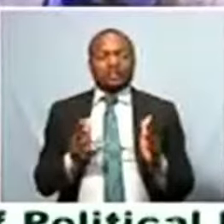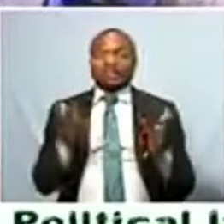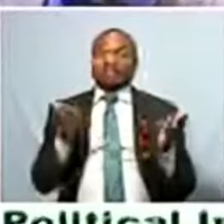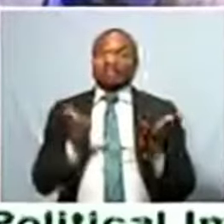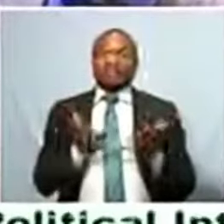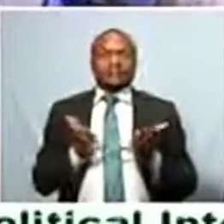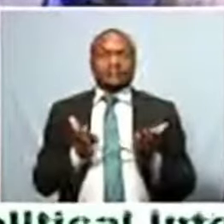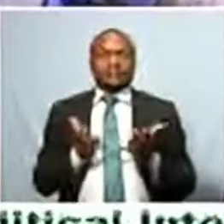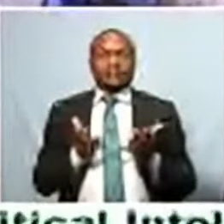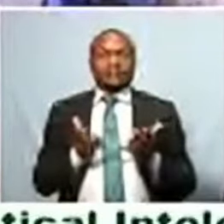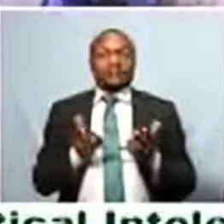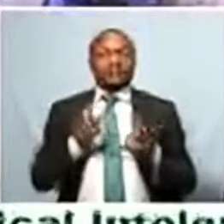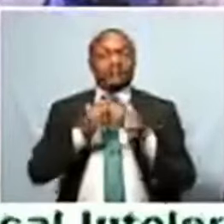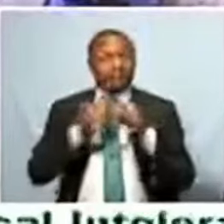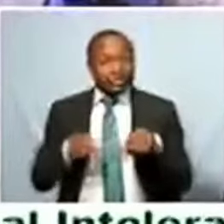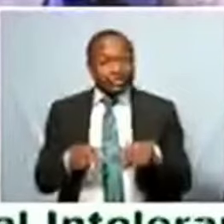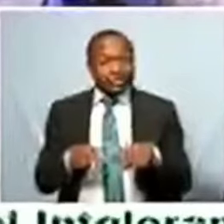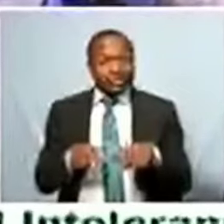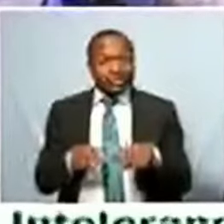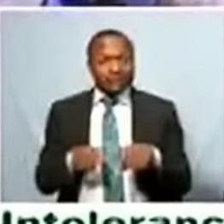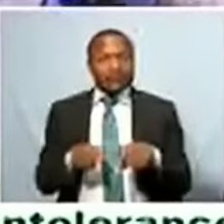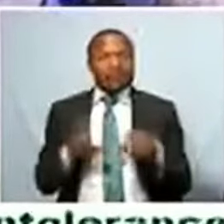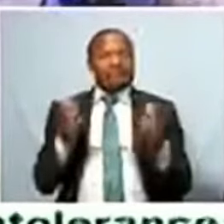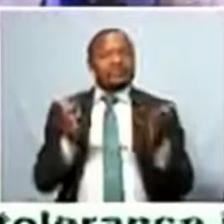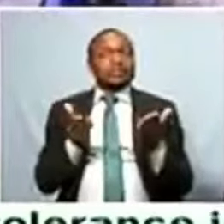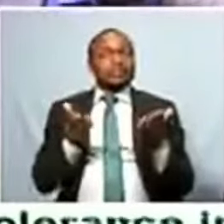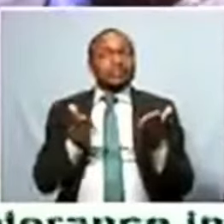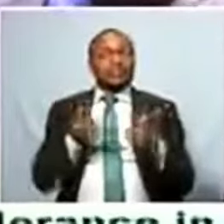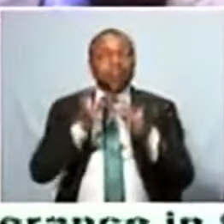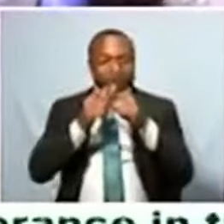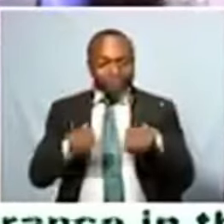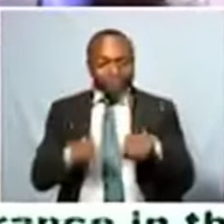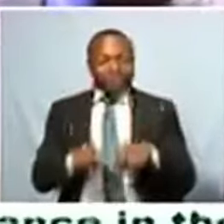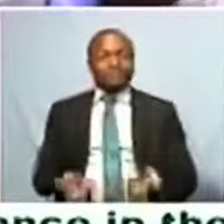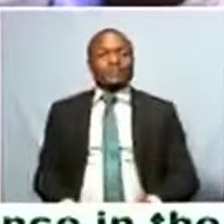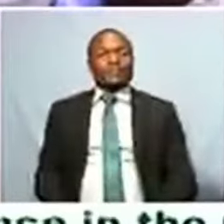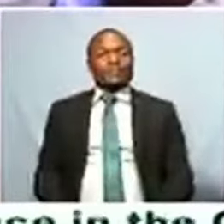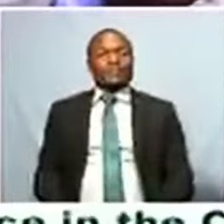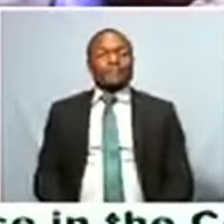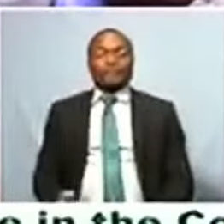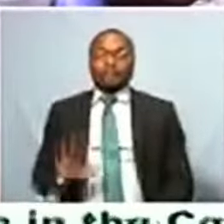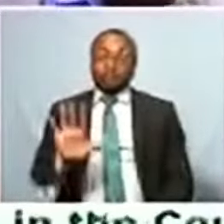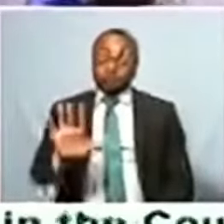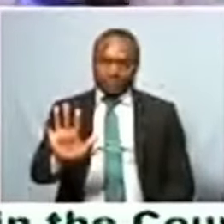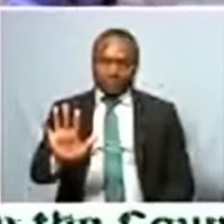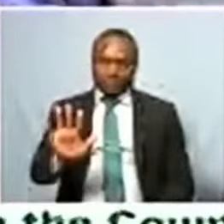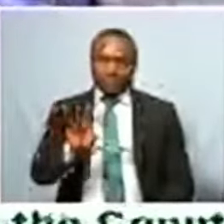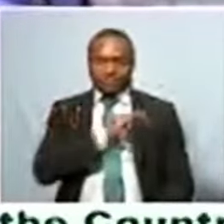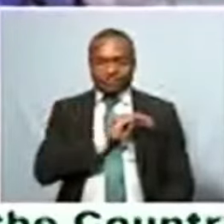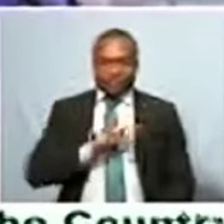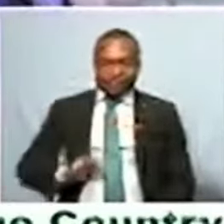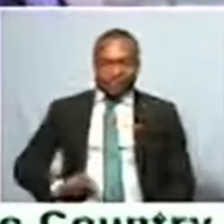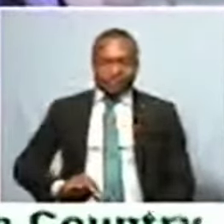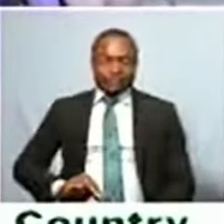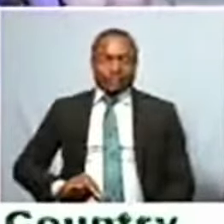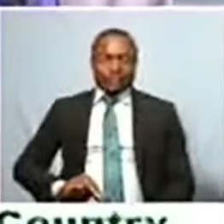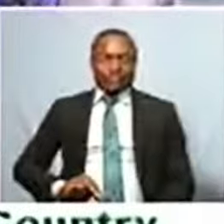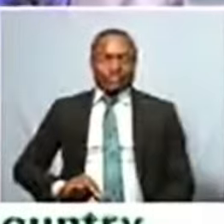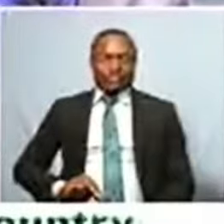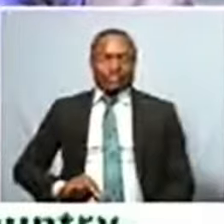nothing happened. Nothing happened. Order, Honorable Member.